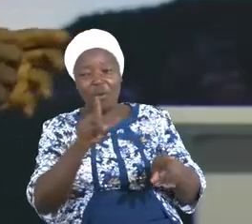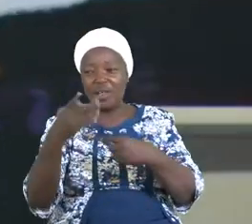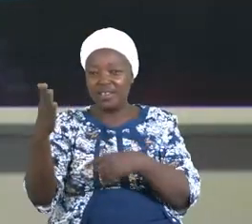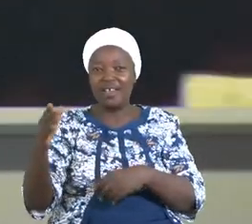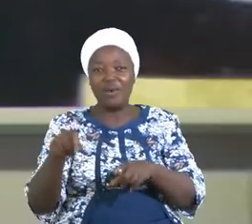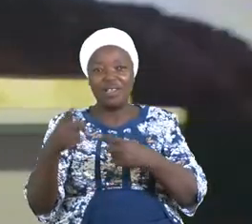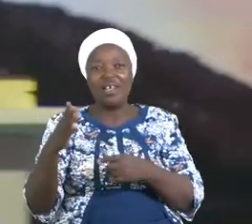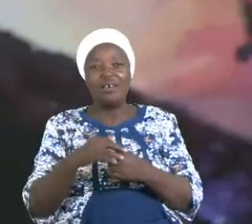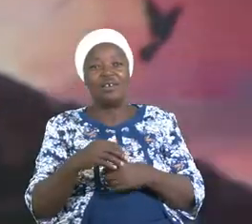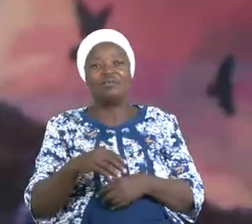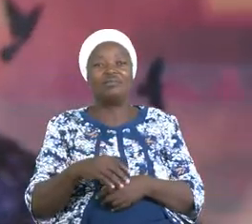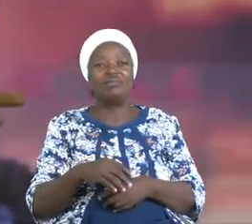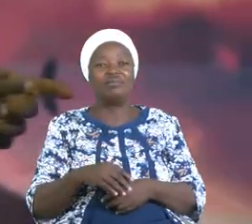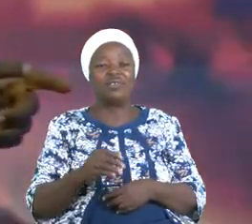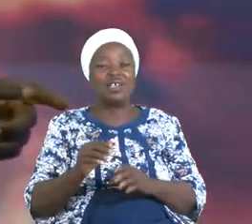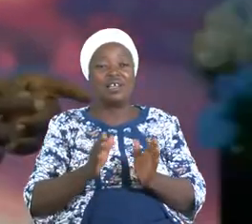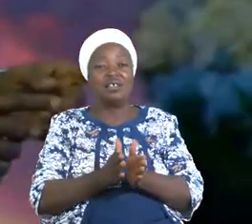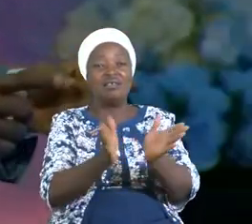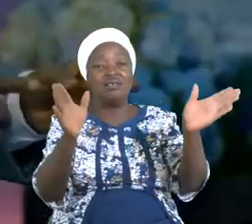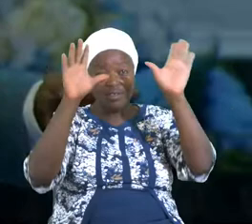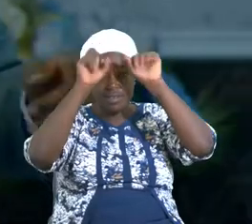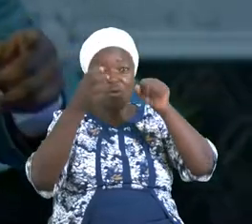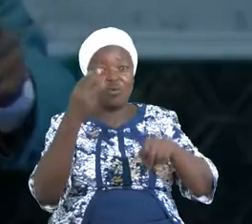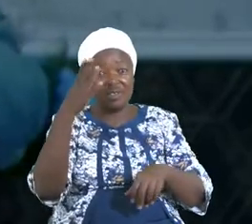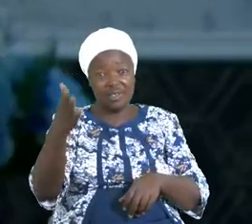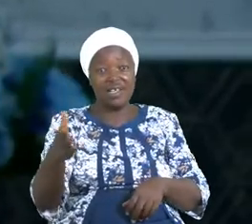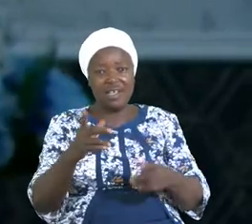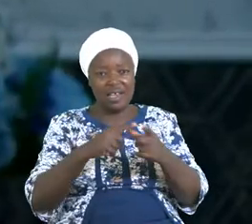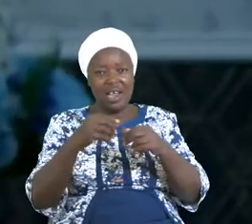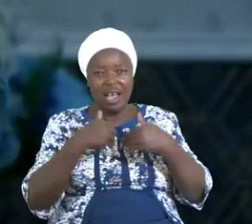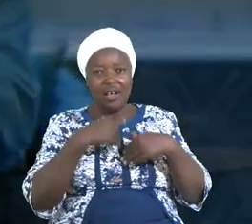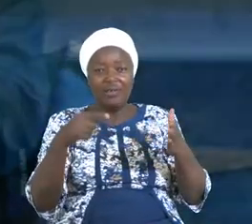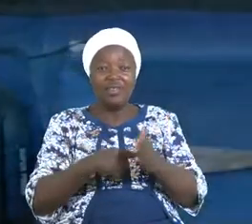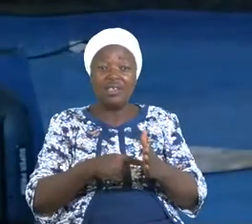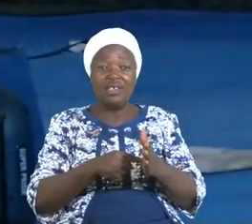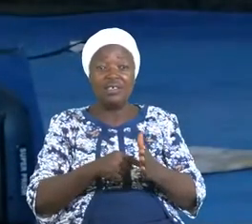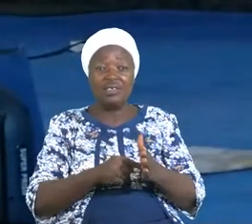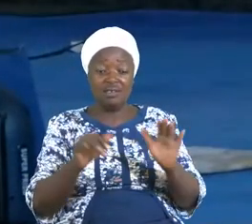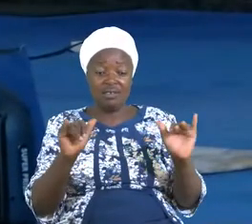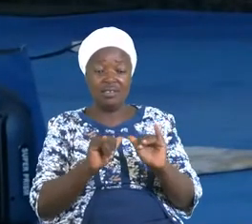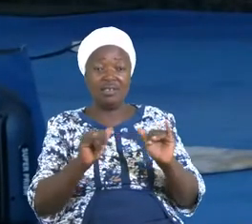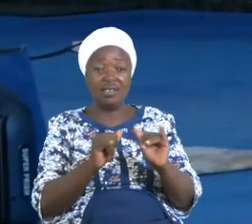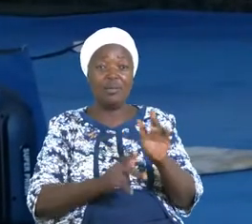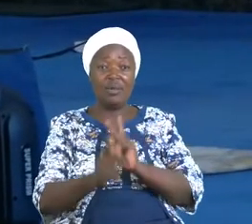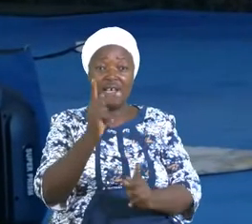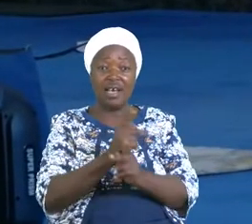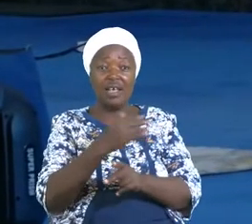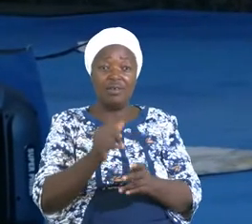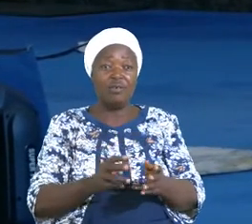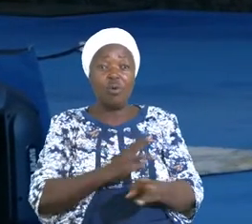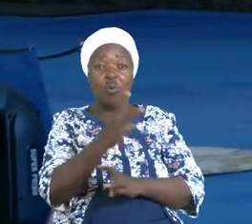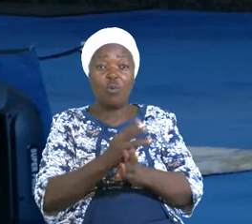we went there. And we're having like this same kind of global